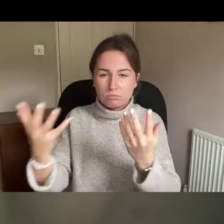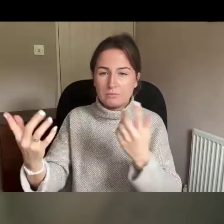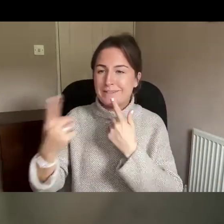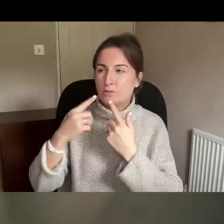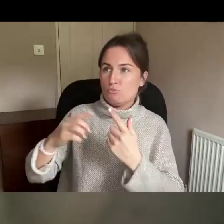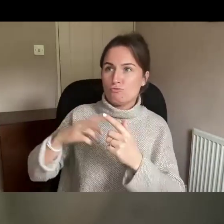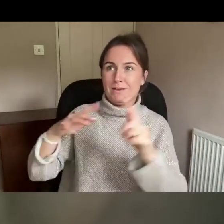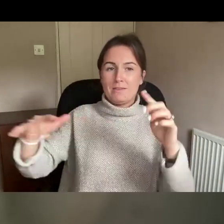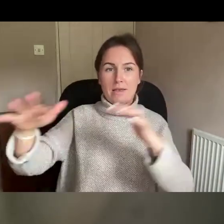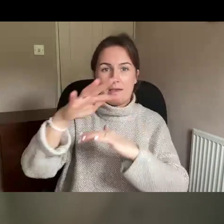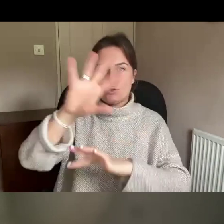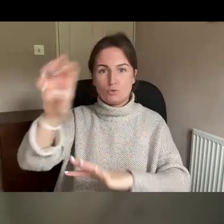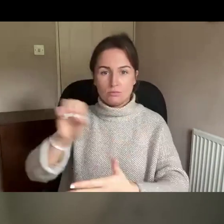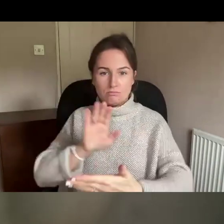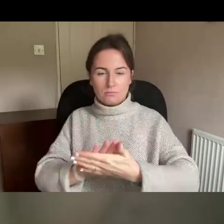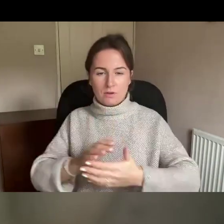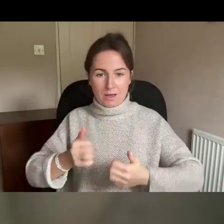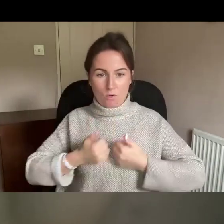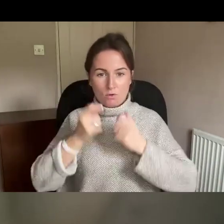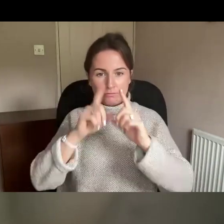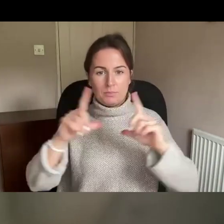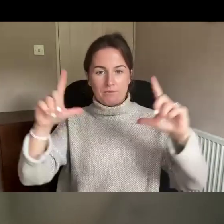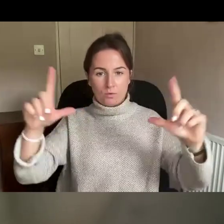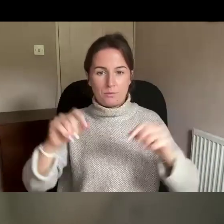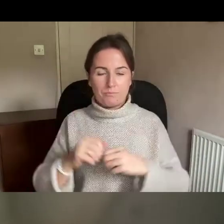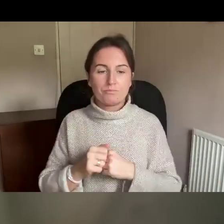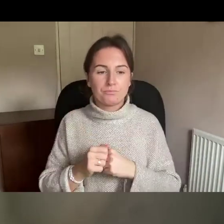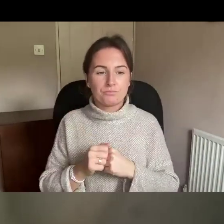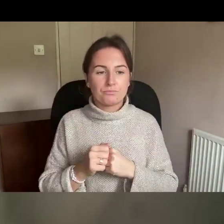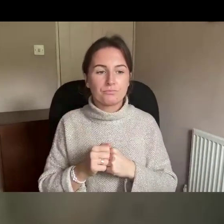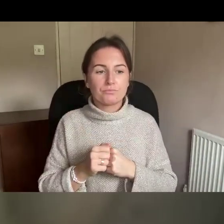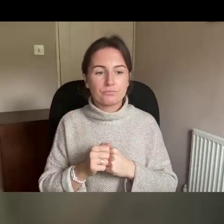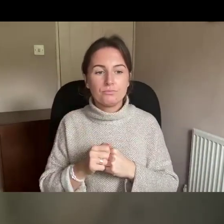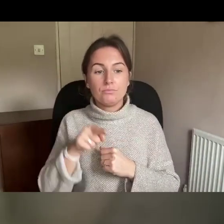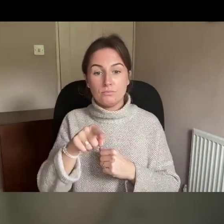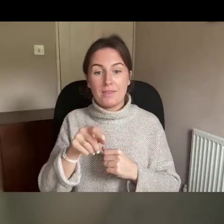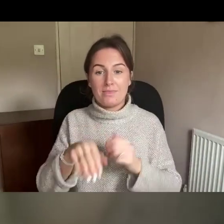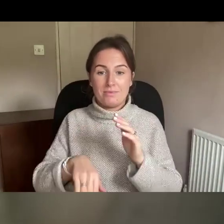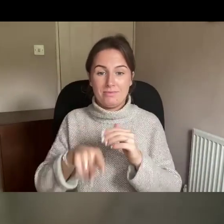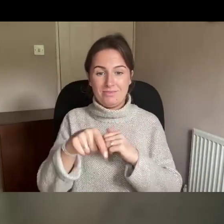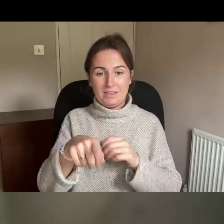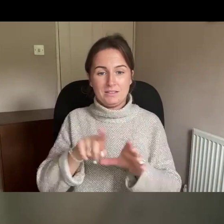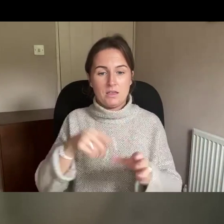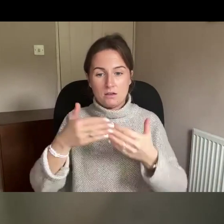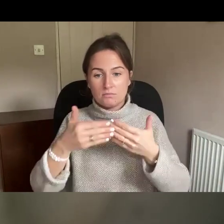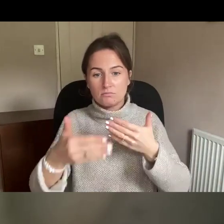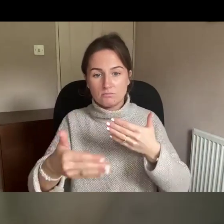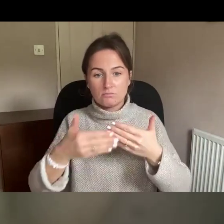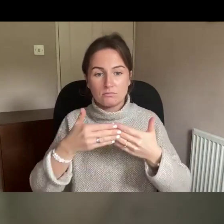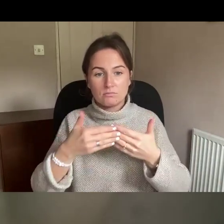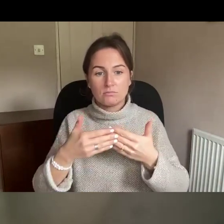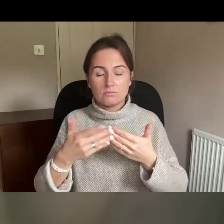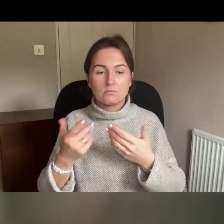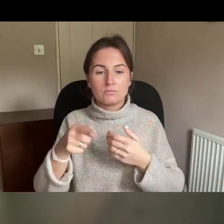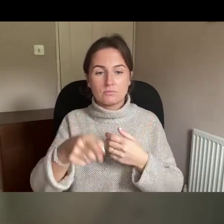insight platform, which I'll show you shortly. And then for the whole of this year, really, in and out of elections,